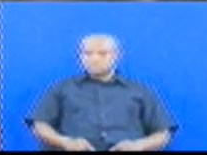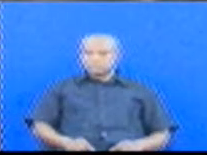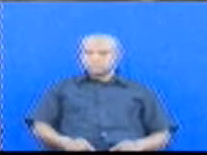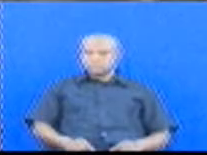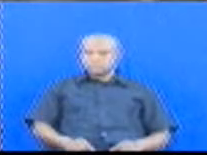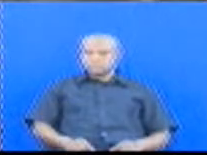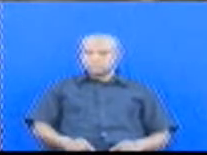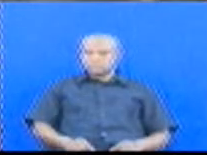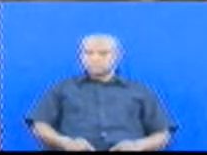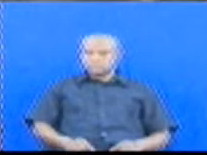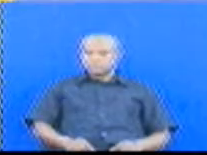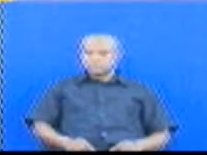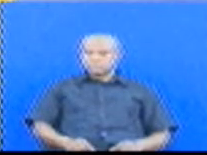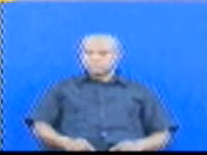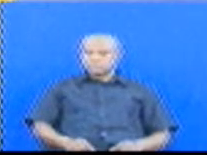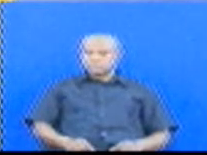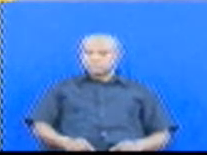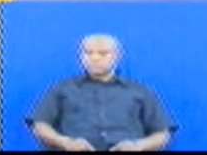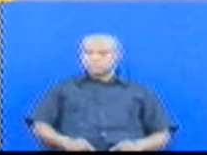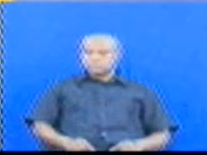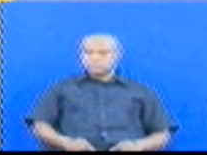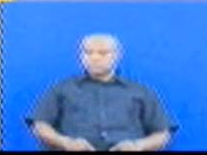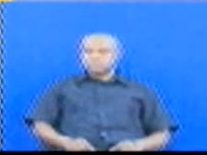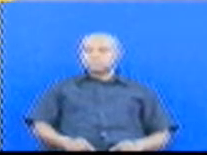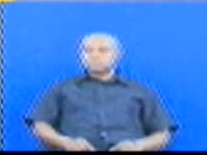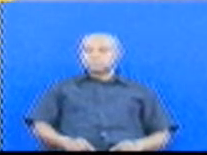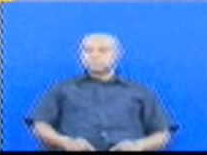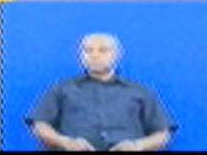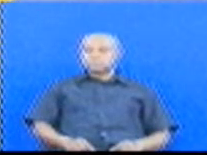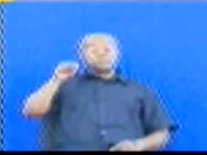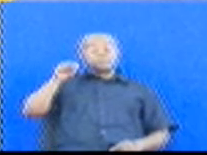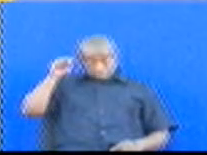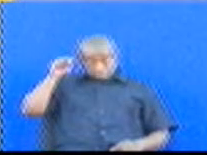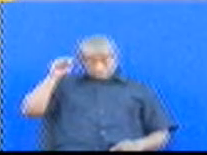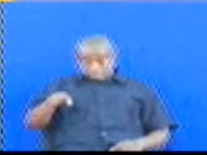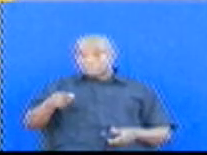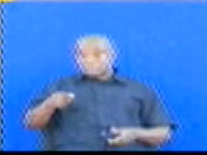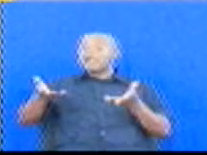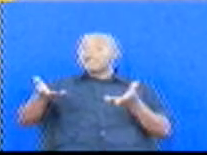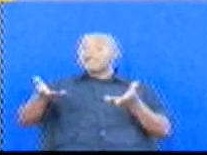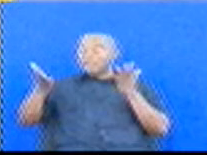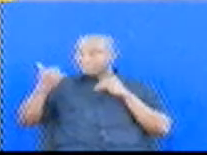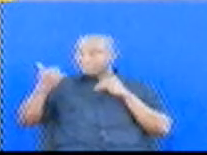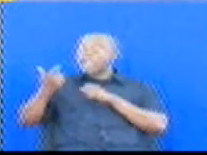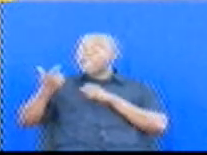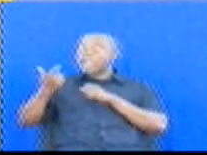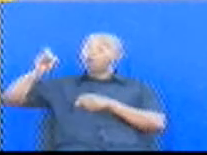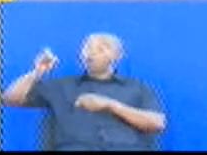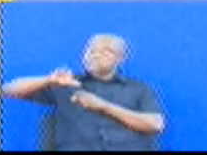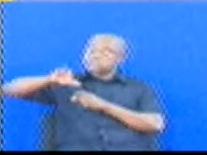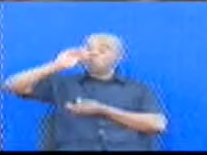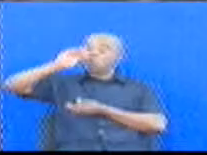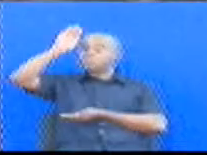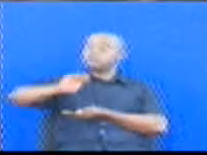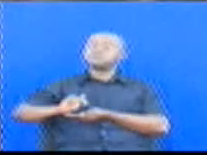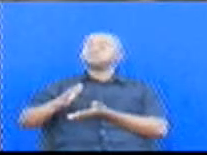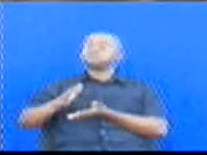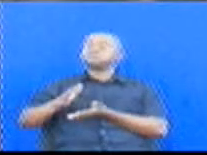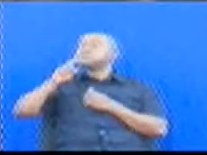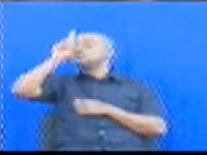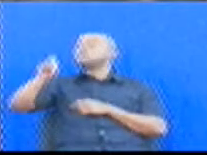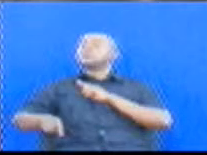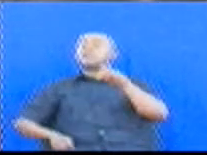where the circumstances require a increase or reduce. Thank you very much. Sasa wapi